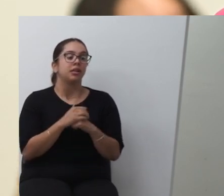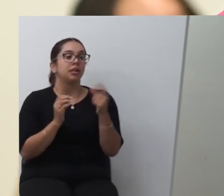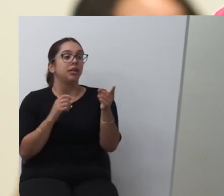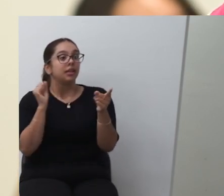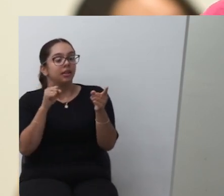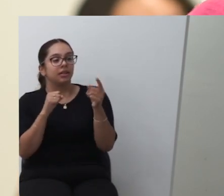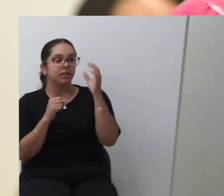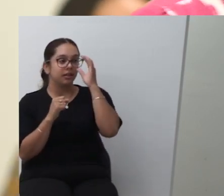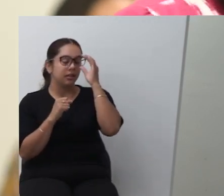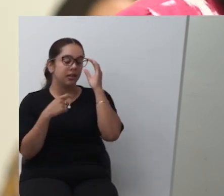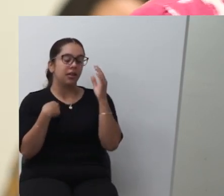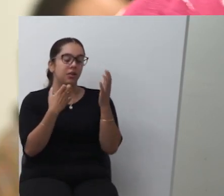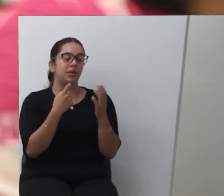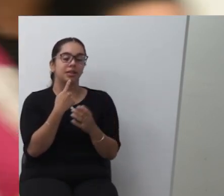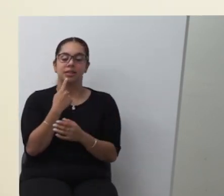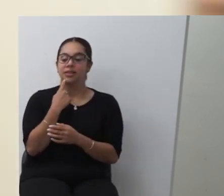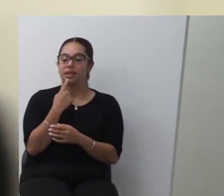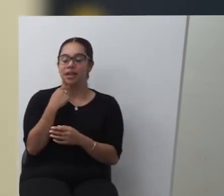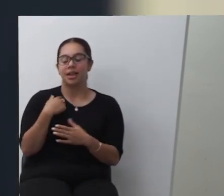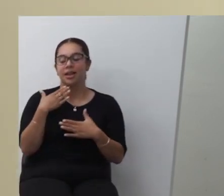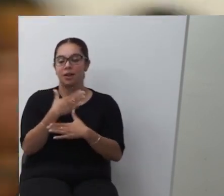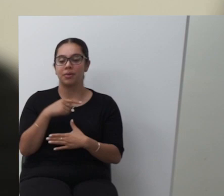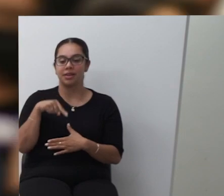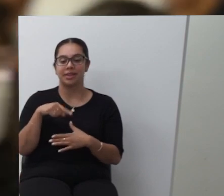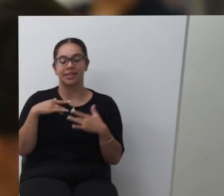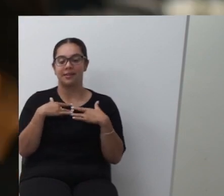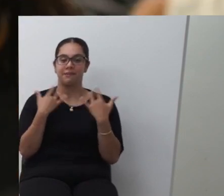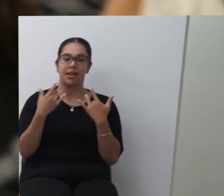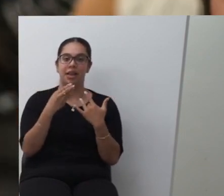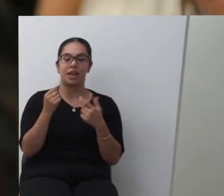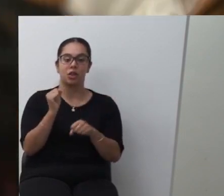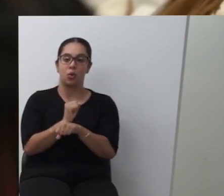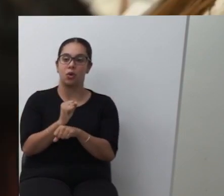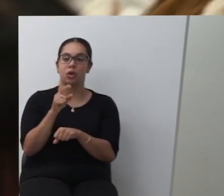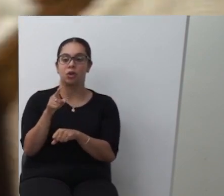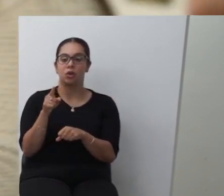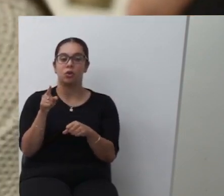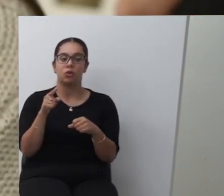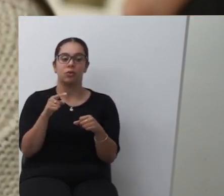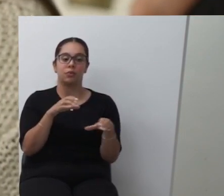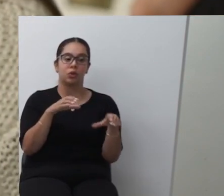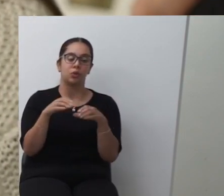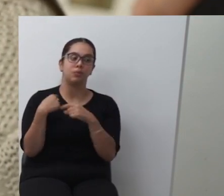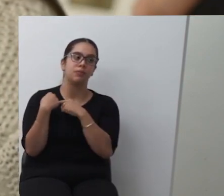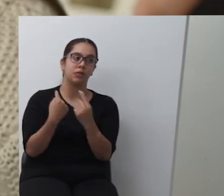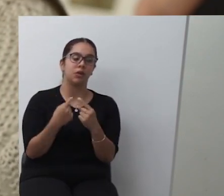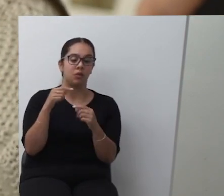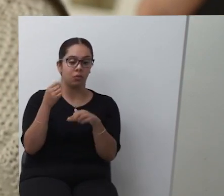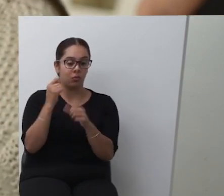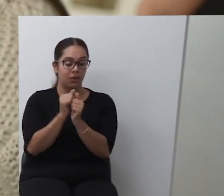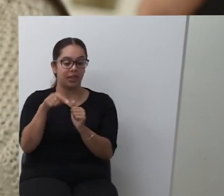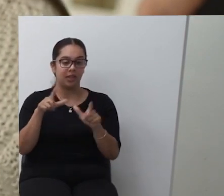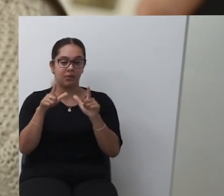Yeah. I just wanted to say I just so appreciate this event and the work that you have been doing in this framework, because I